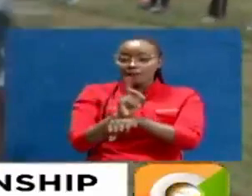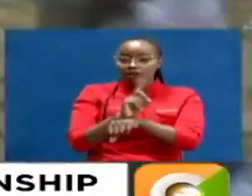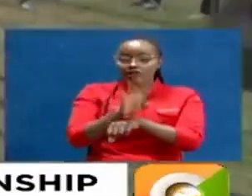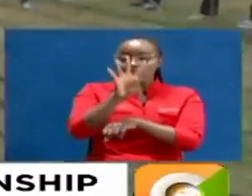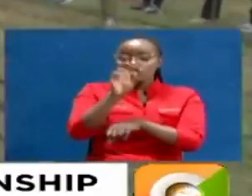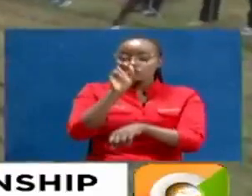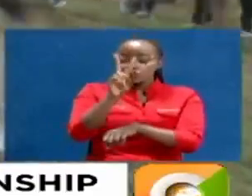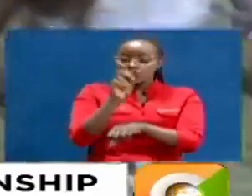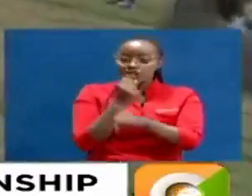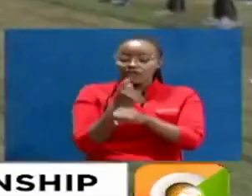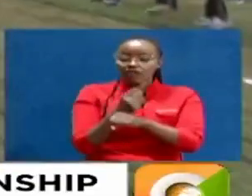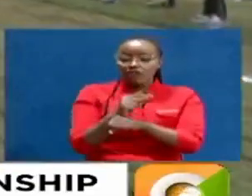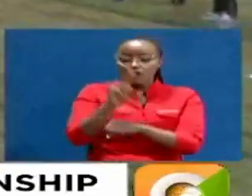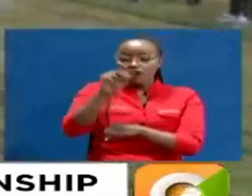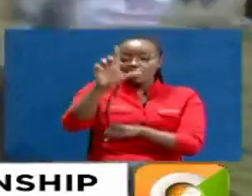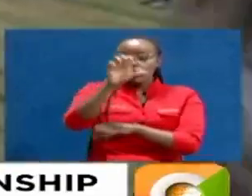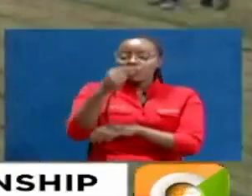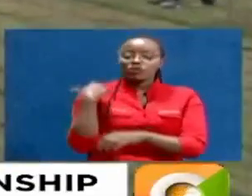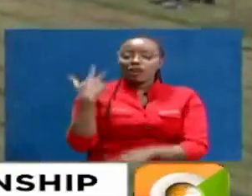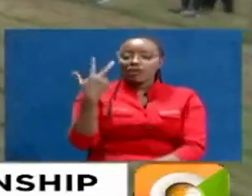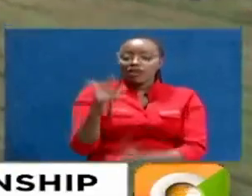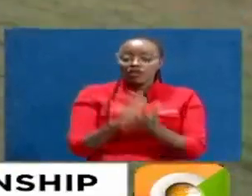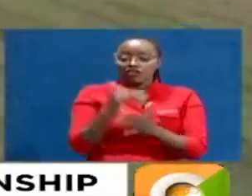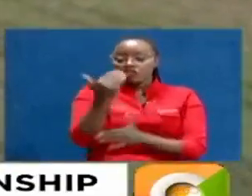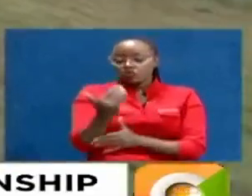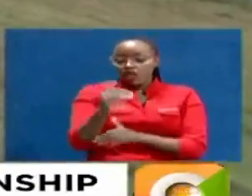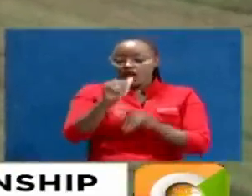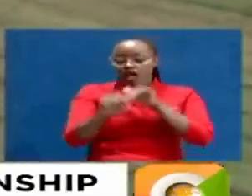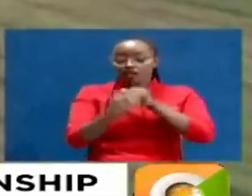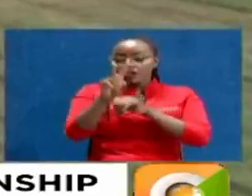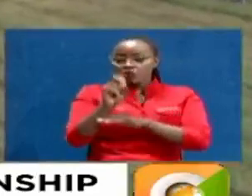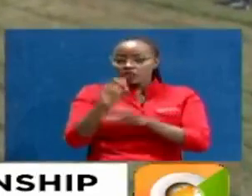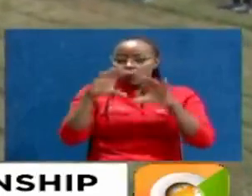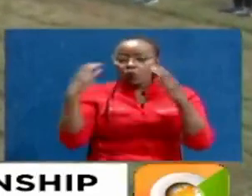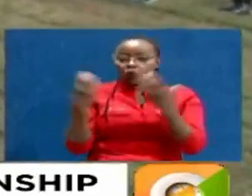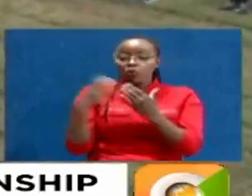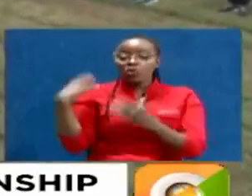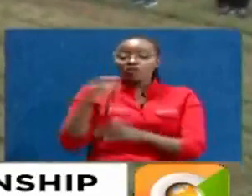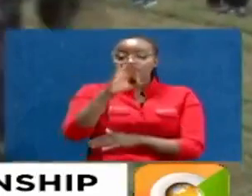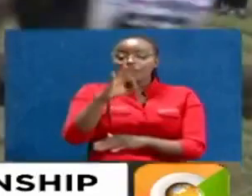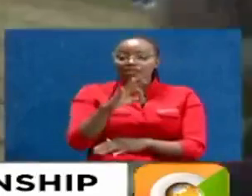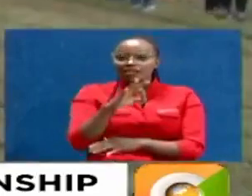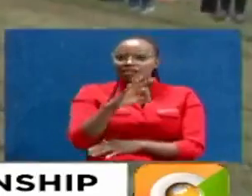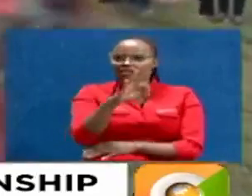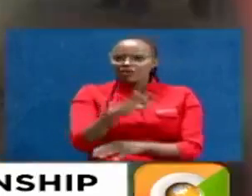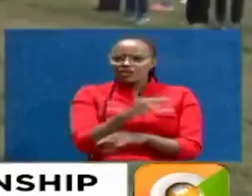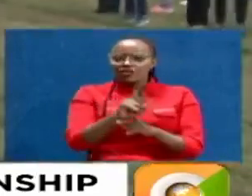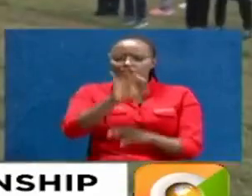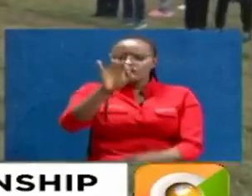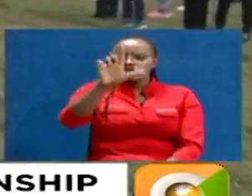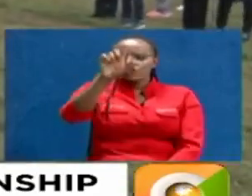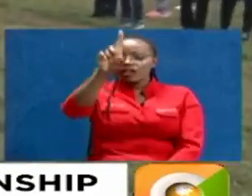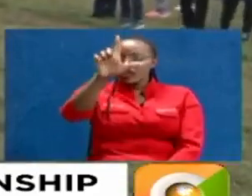minutes, 40.2 seconds. Nicholas Kimeli finished third. In the junior under 20 race, world champion in the 3,000 meters, Agnes Chebet and Felix